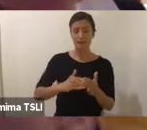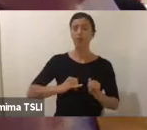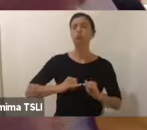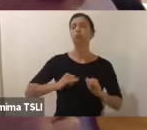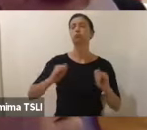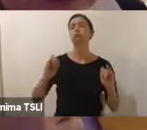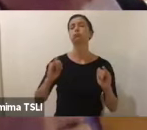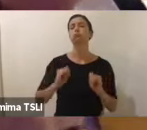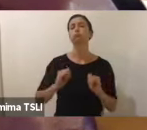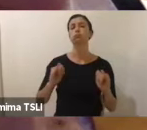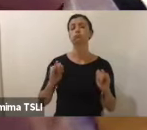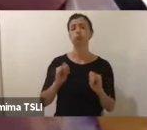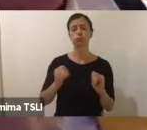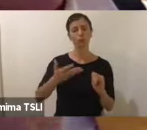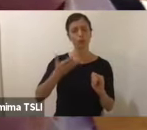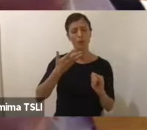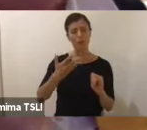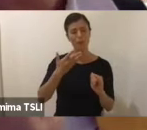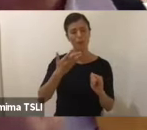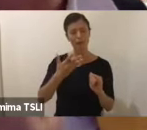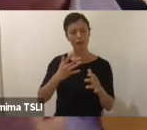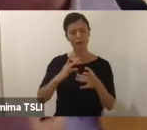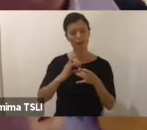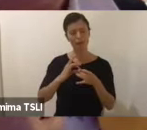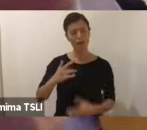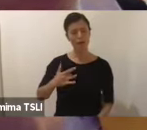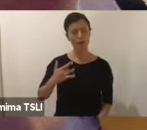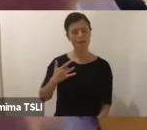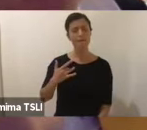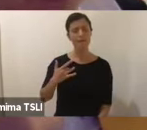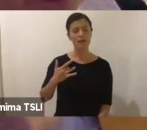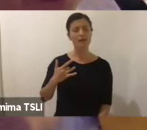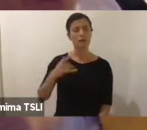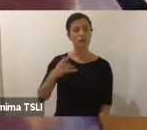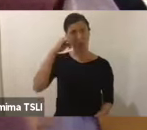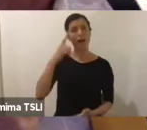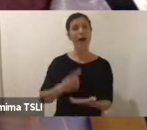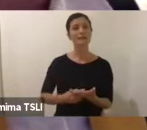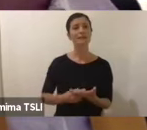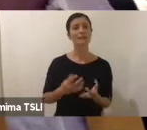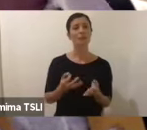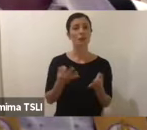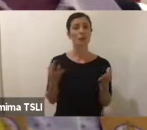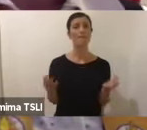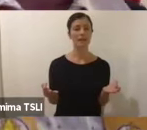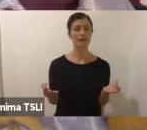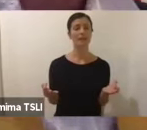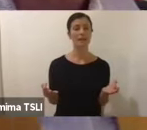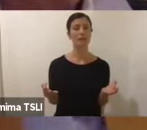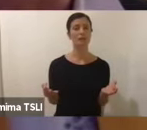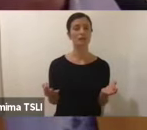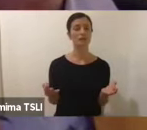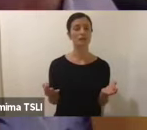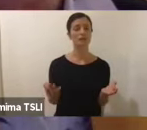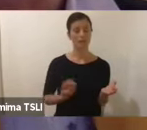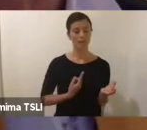so i decided i would do a meditation practice of the first nine minutes of every meditation